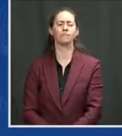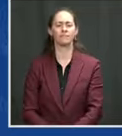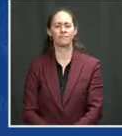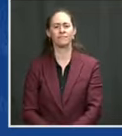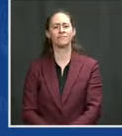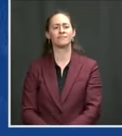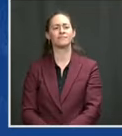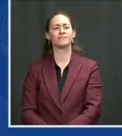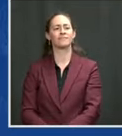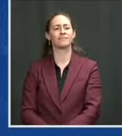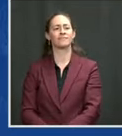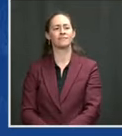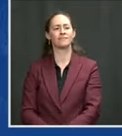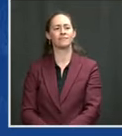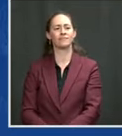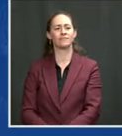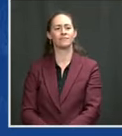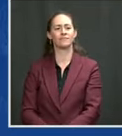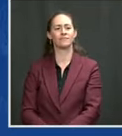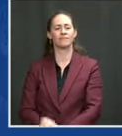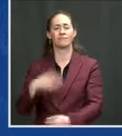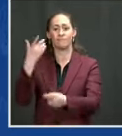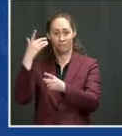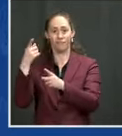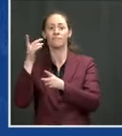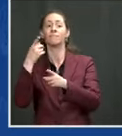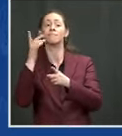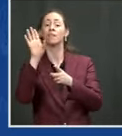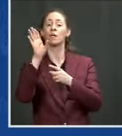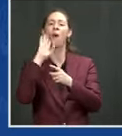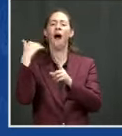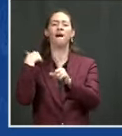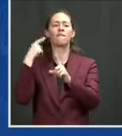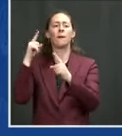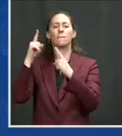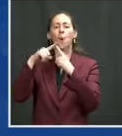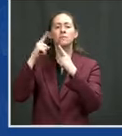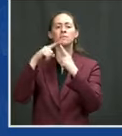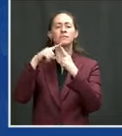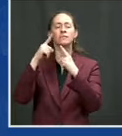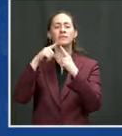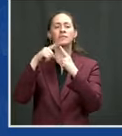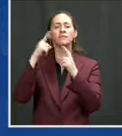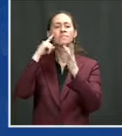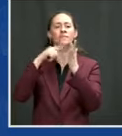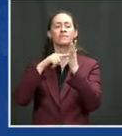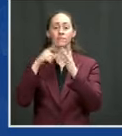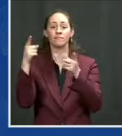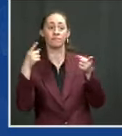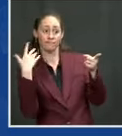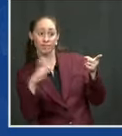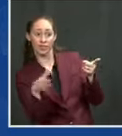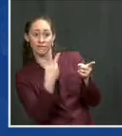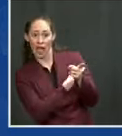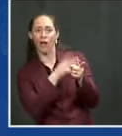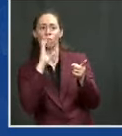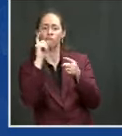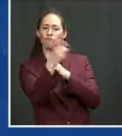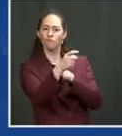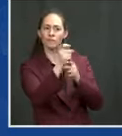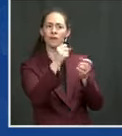of those points so that you can buy sports equipment for your family and kids so that you can gauge in fresh